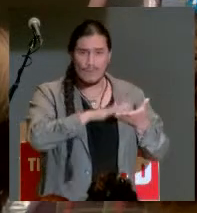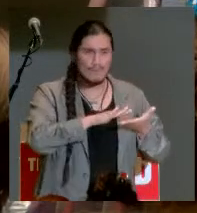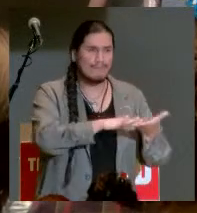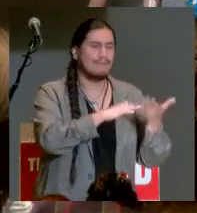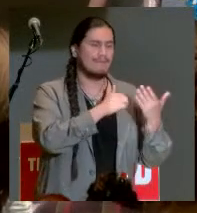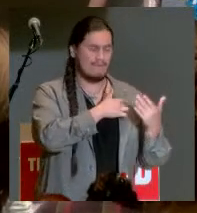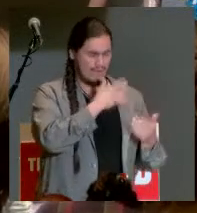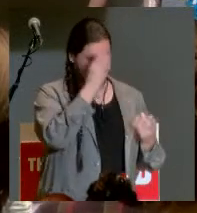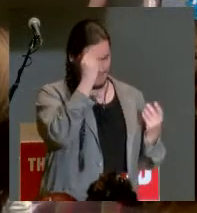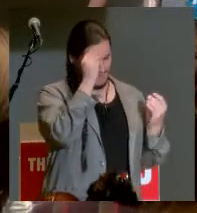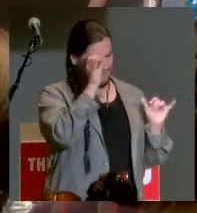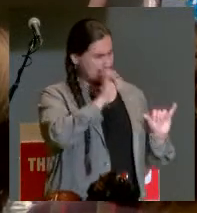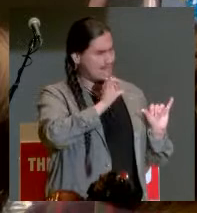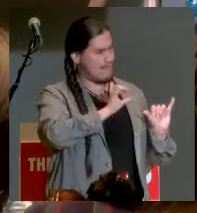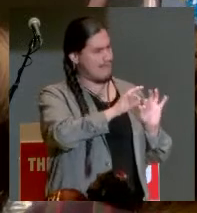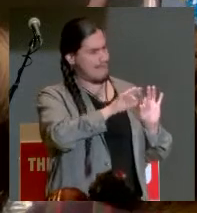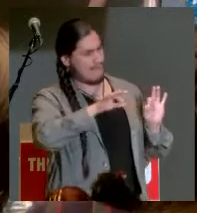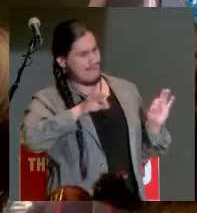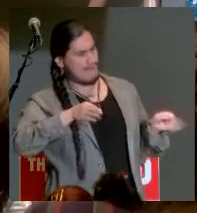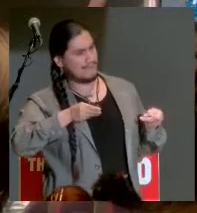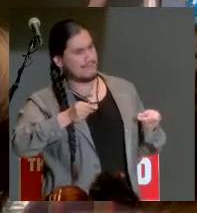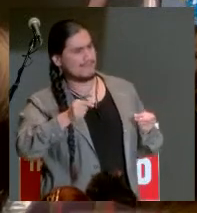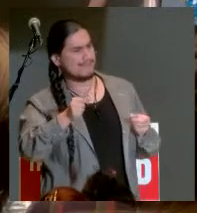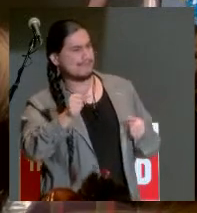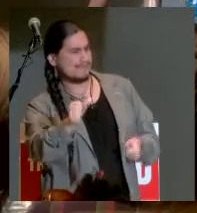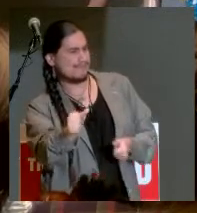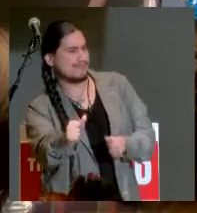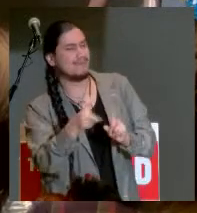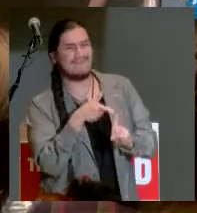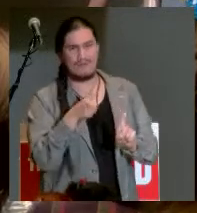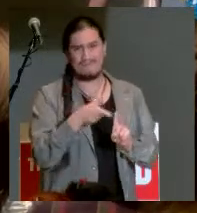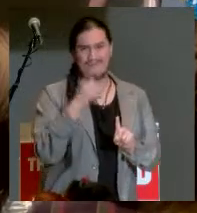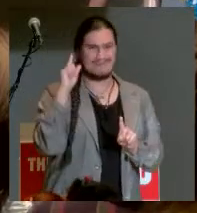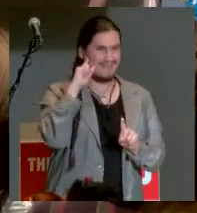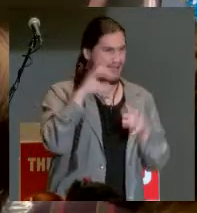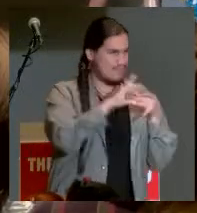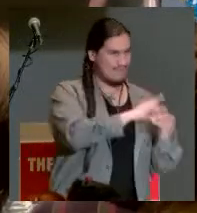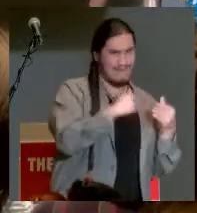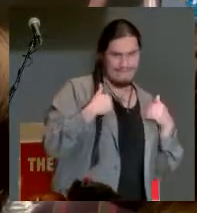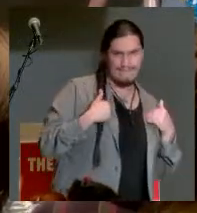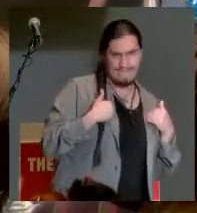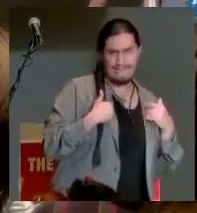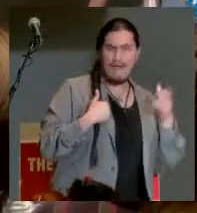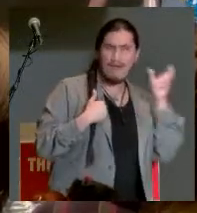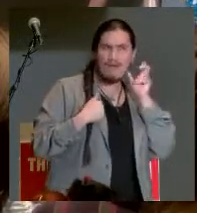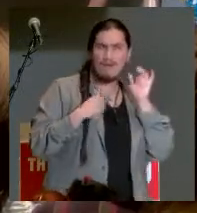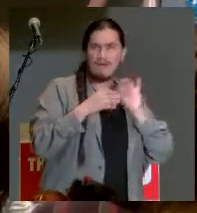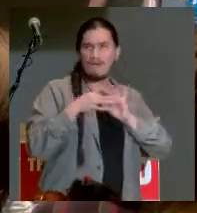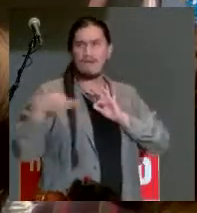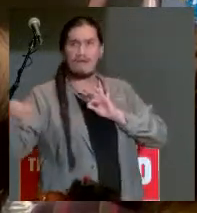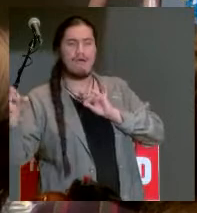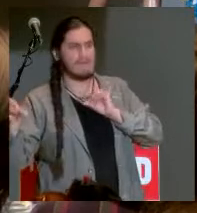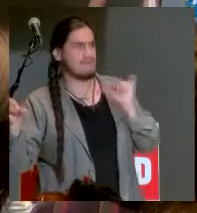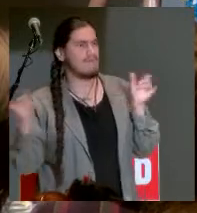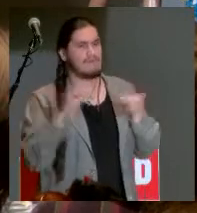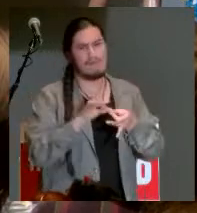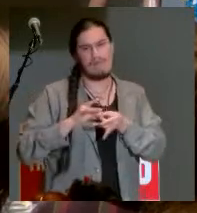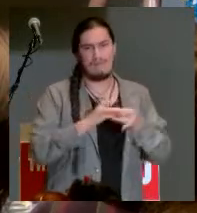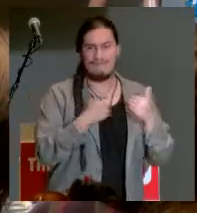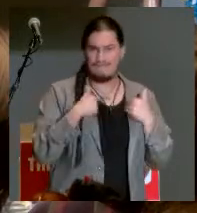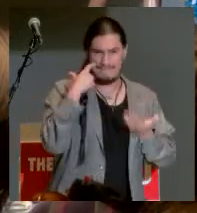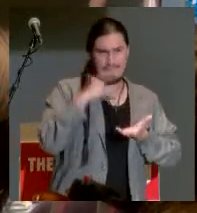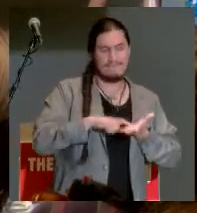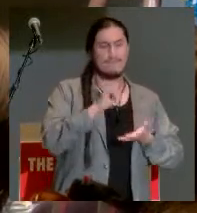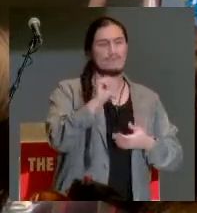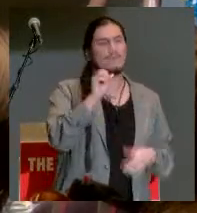what I'm thinking actually flows from some sound I'm hearing, you know what I mean? And so, you